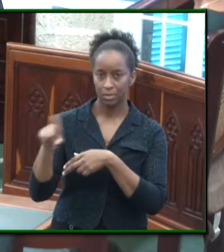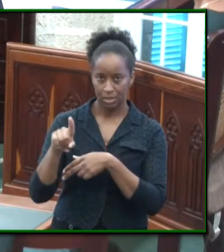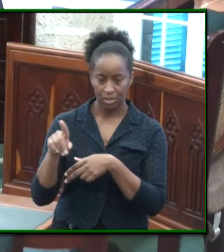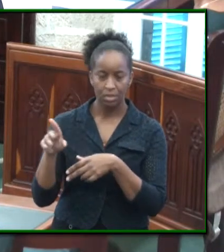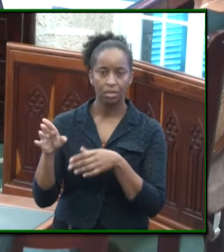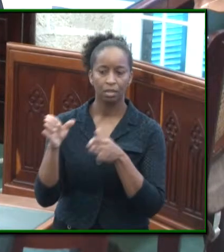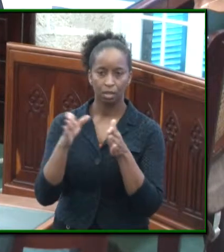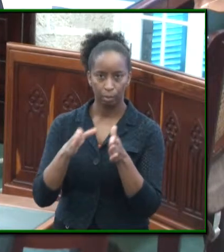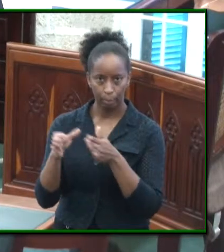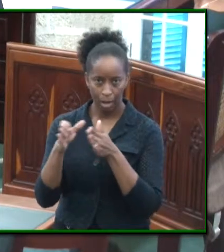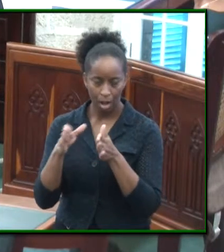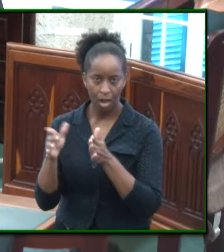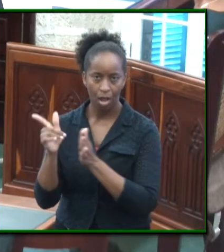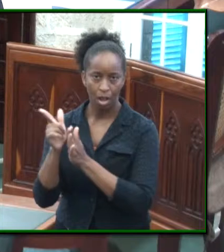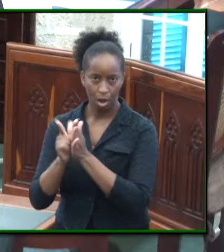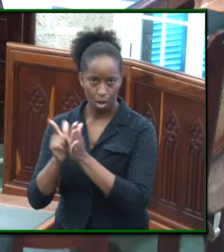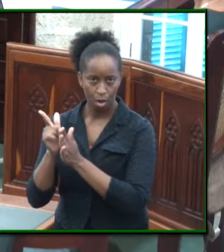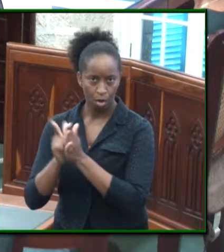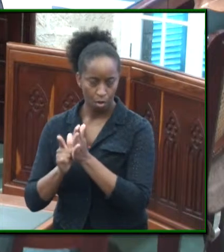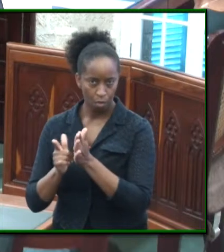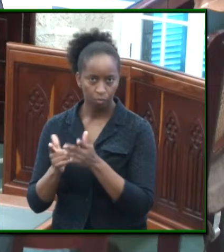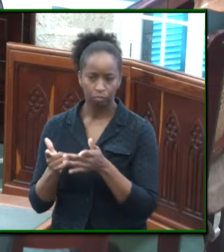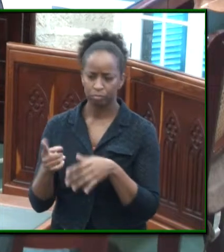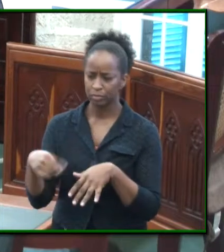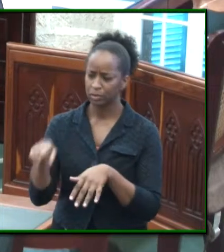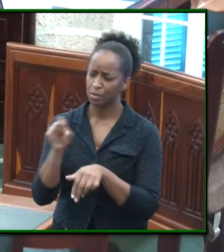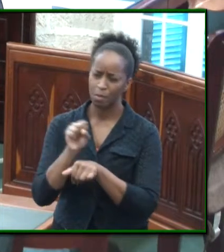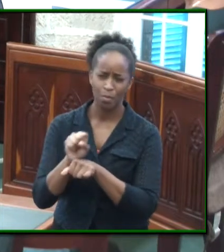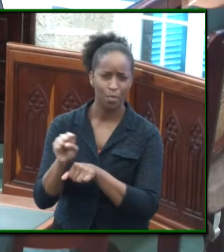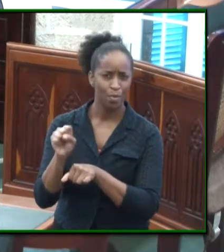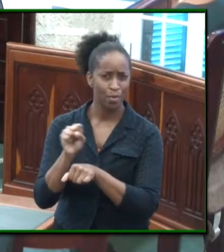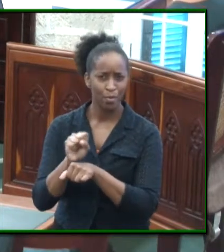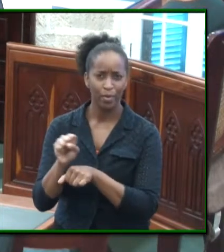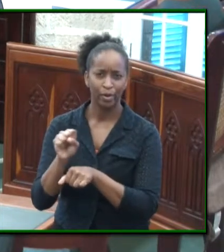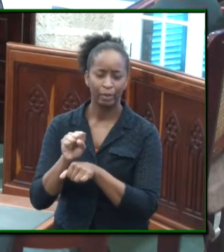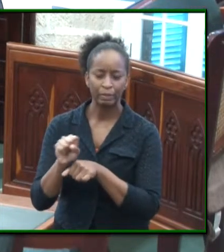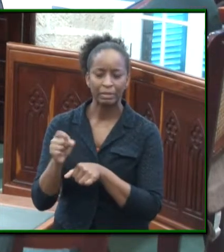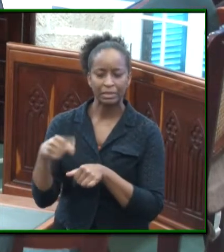we should employ to satisfy the wishes of an executive.